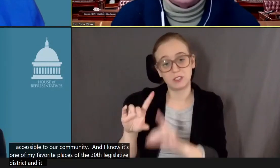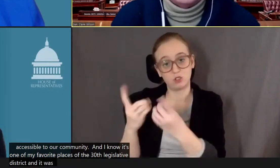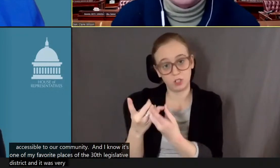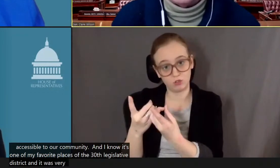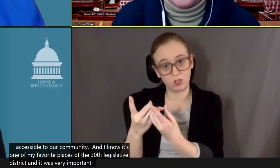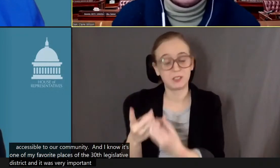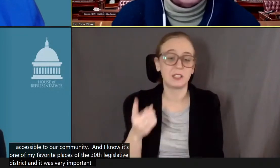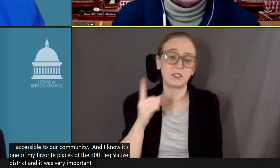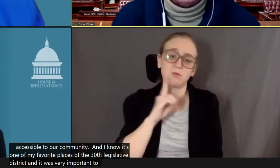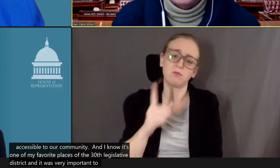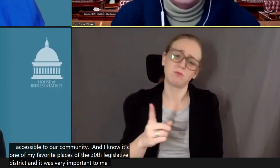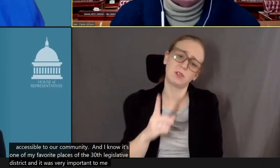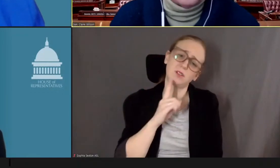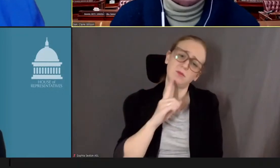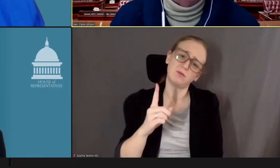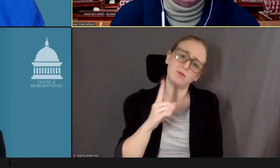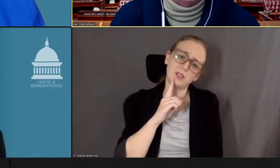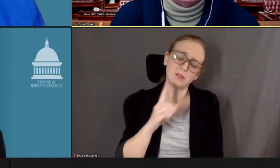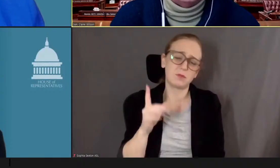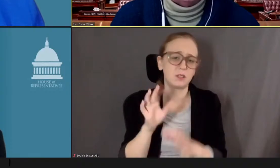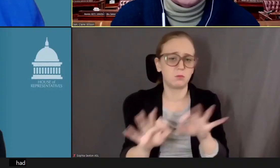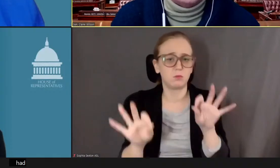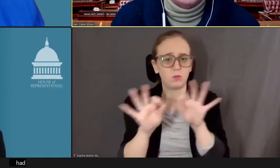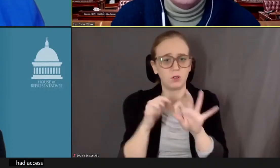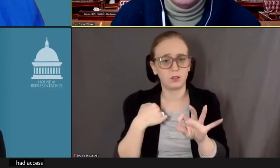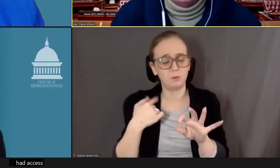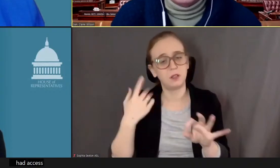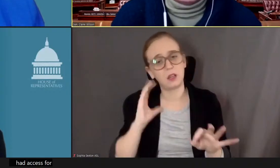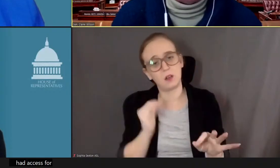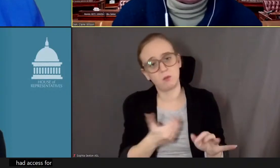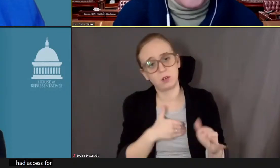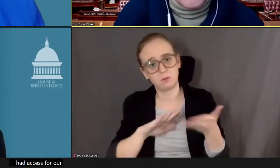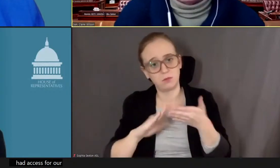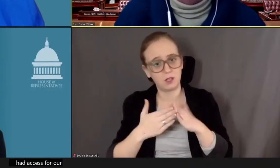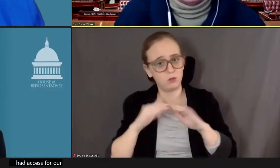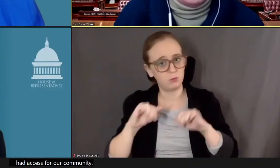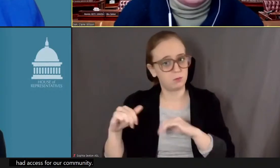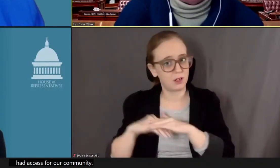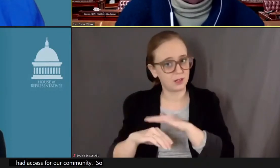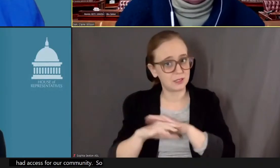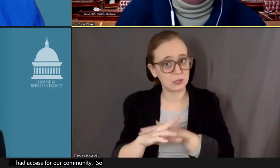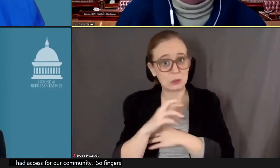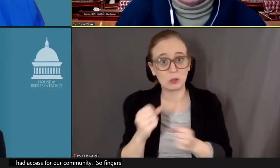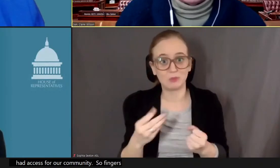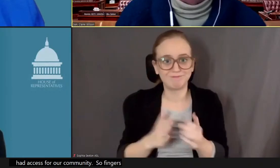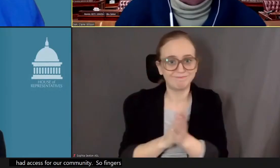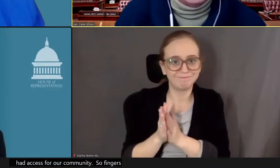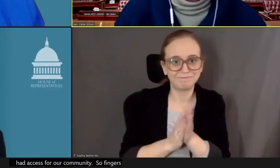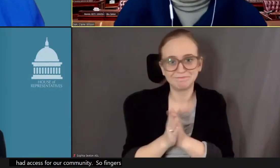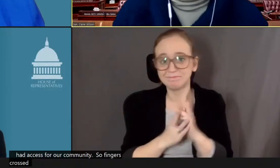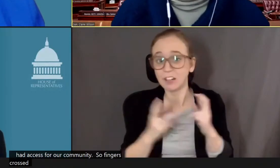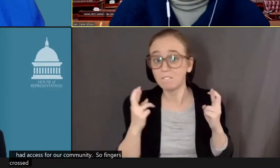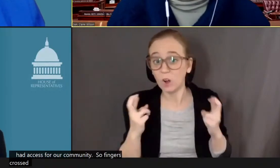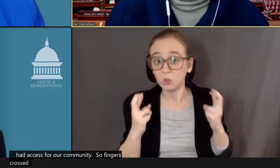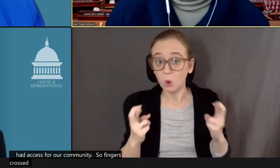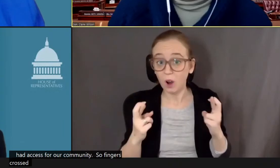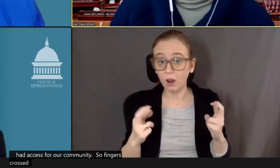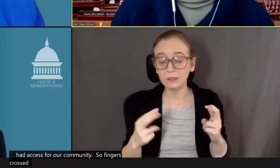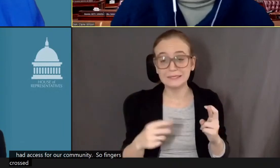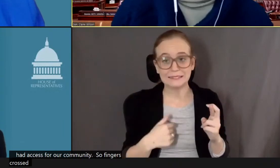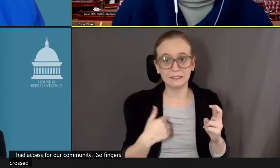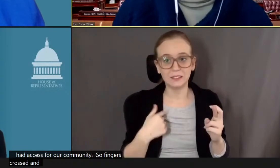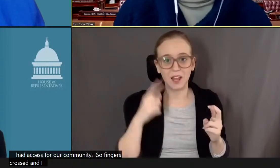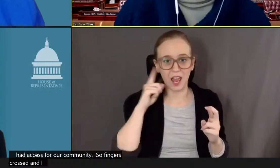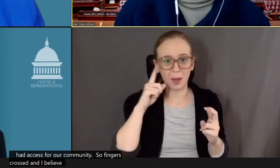me that we had access for our community. So fingers crossed, and I believe that